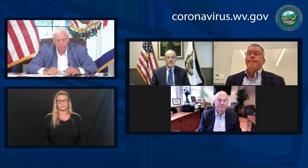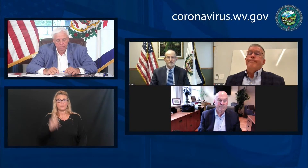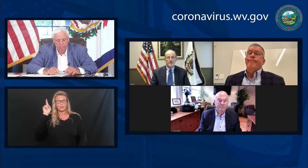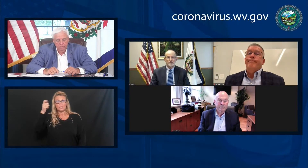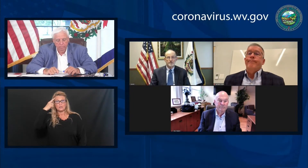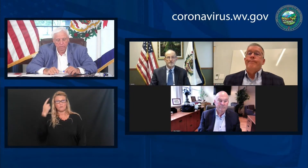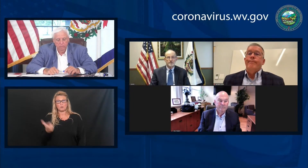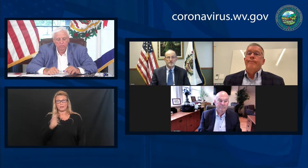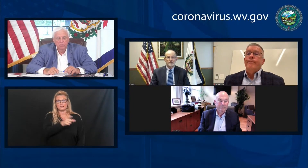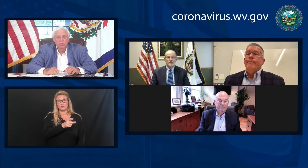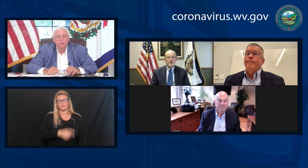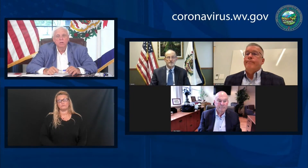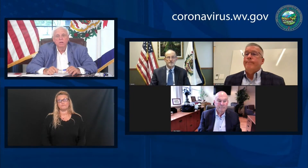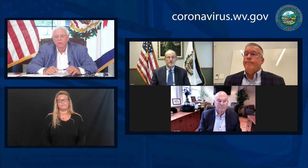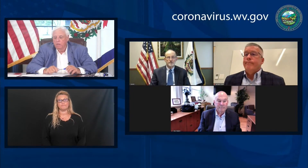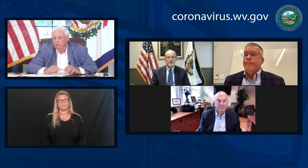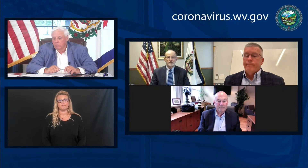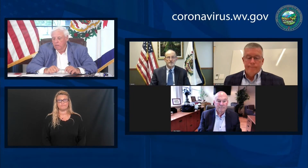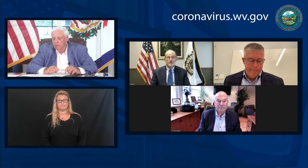Governor, back to you.